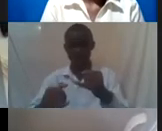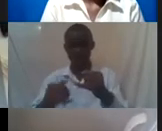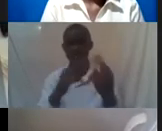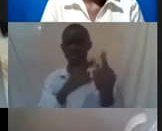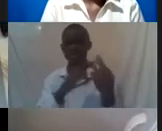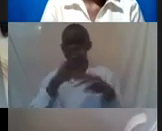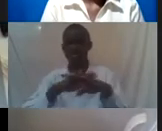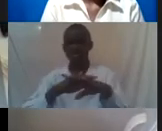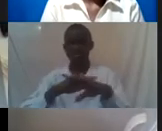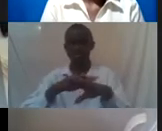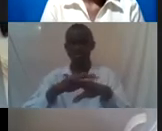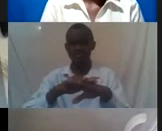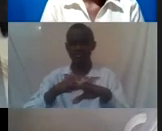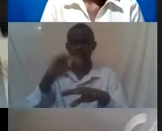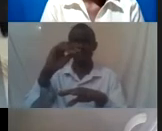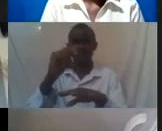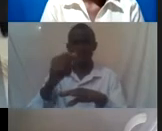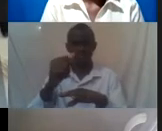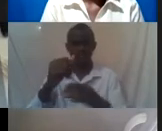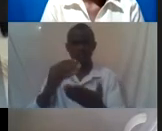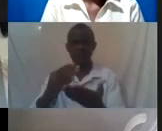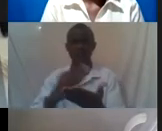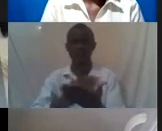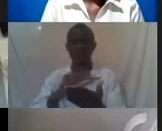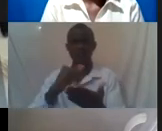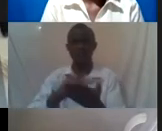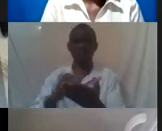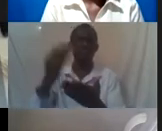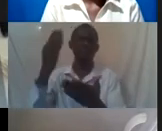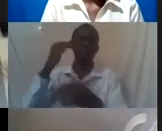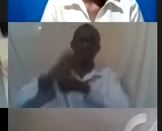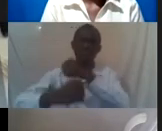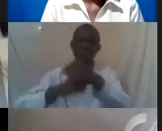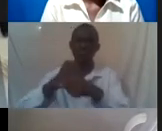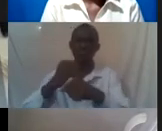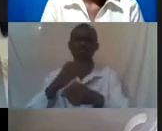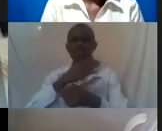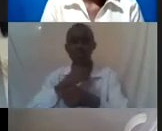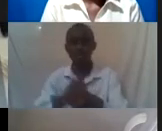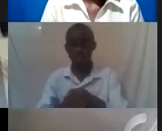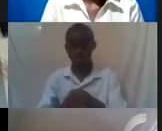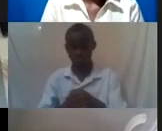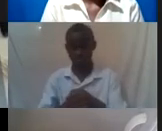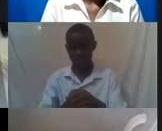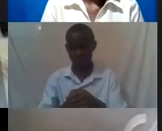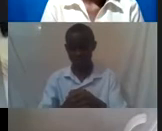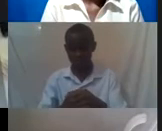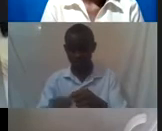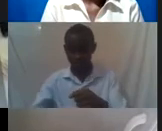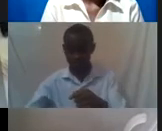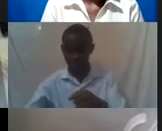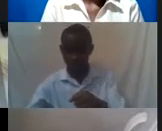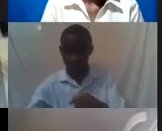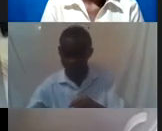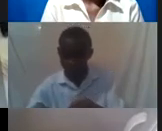are several years back, when we should have been relying on more recent ones. And to me, that is